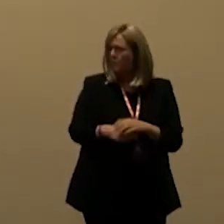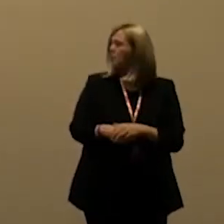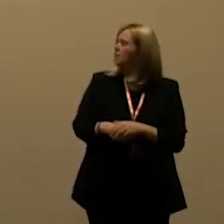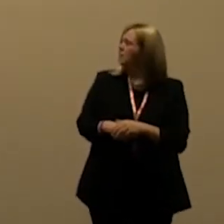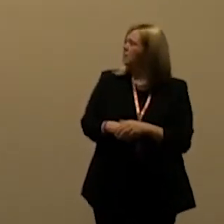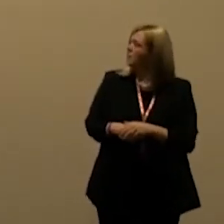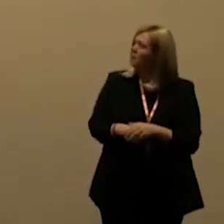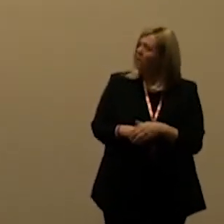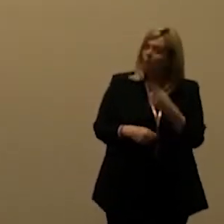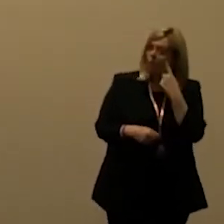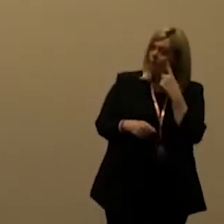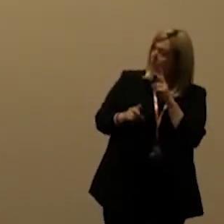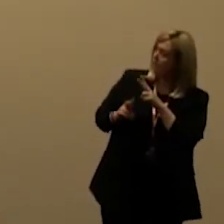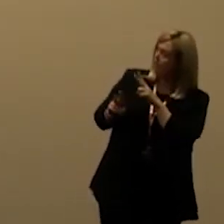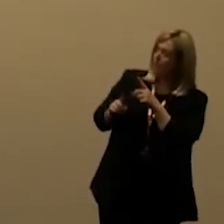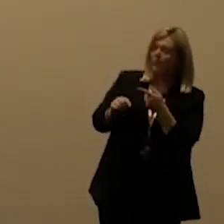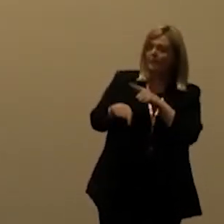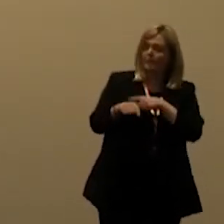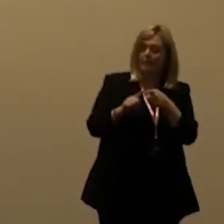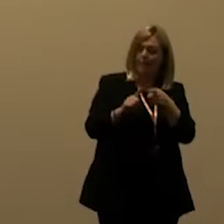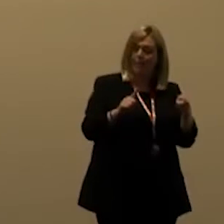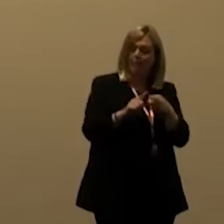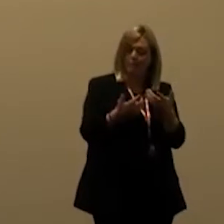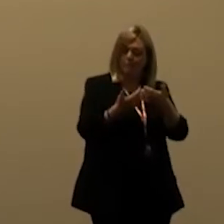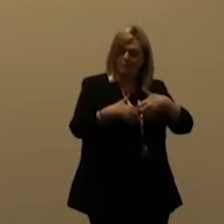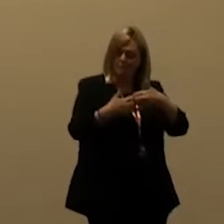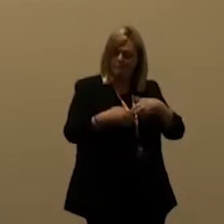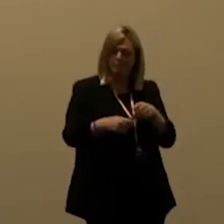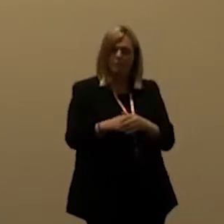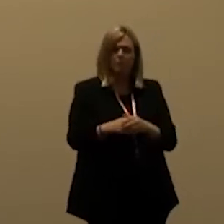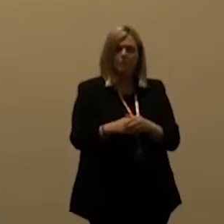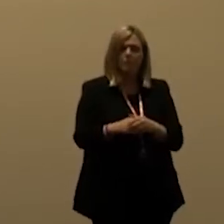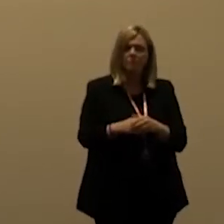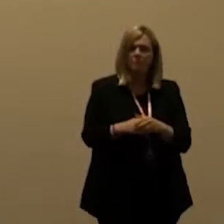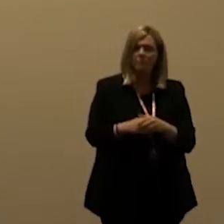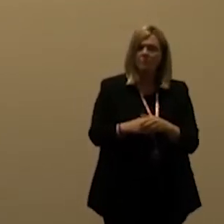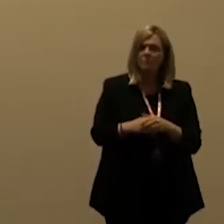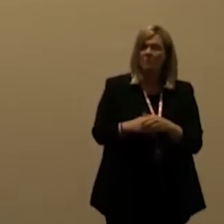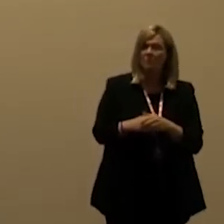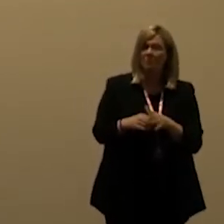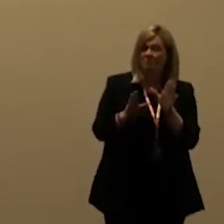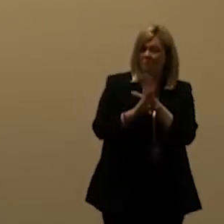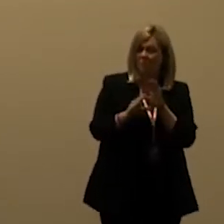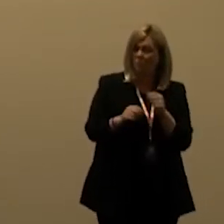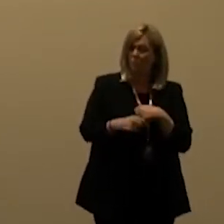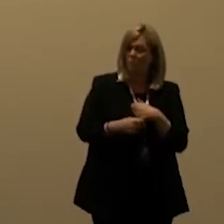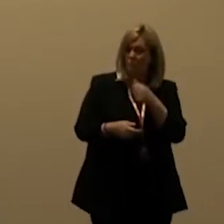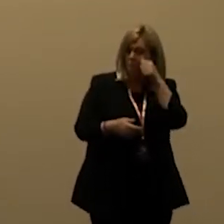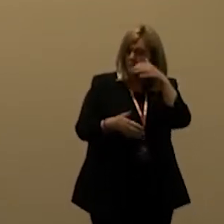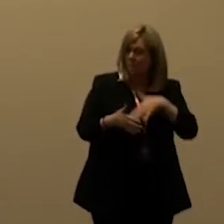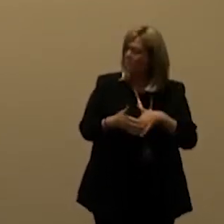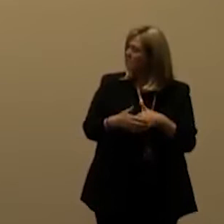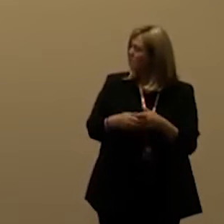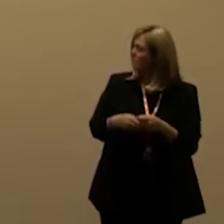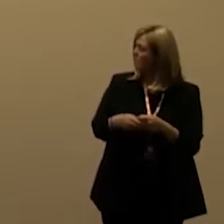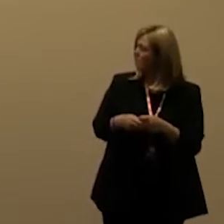Now, what you can see here is a timeline of technology, and I can definitely say from personal experience, where I hit here, born